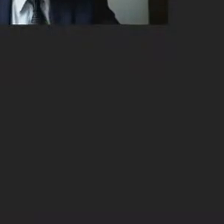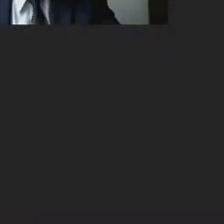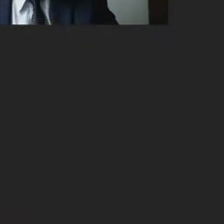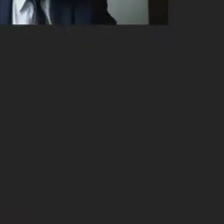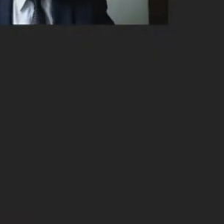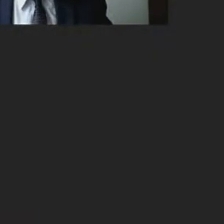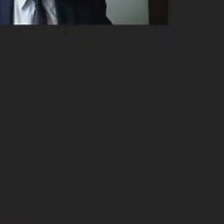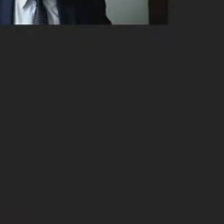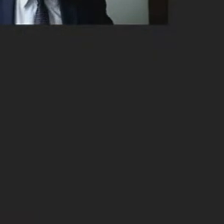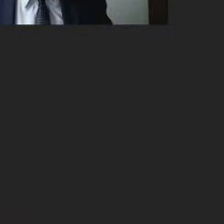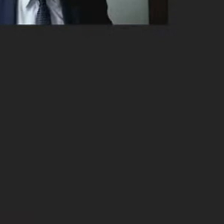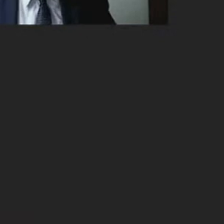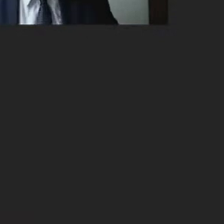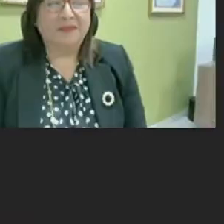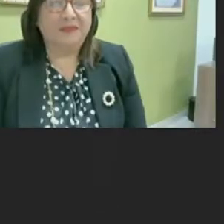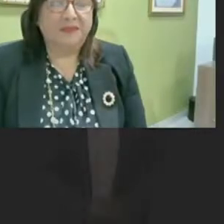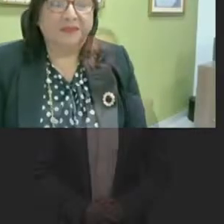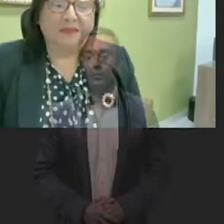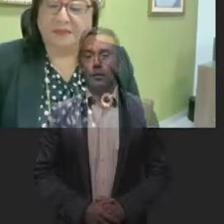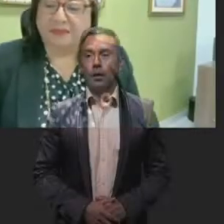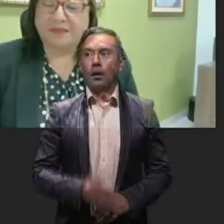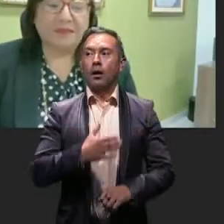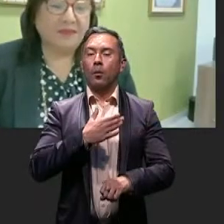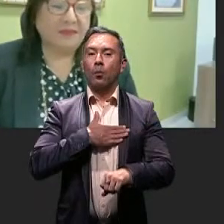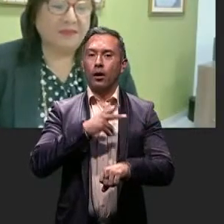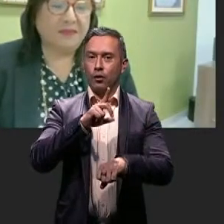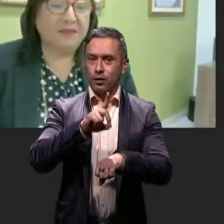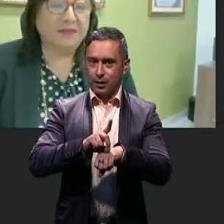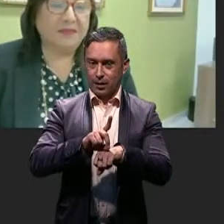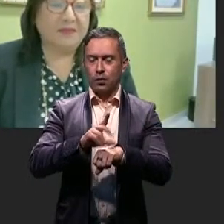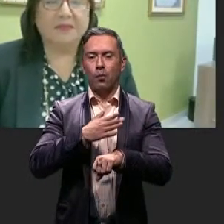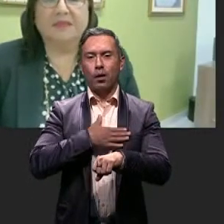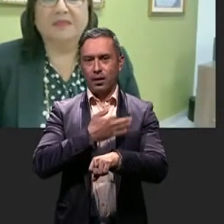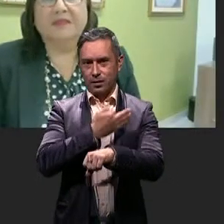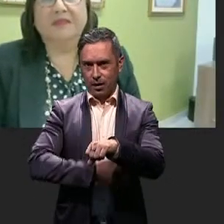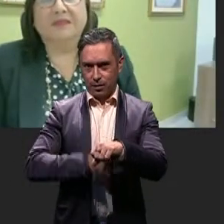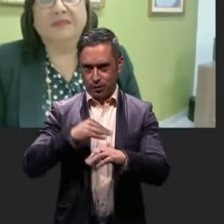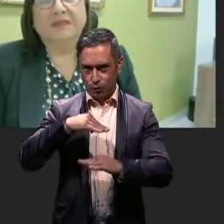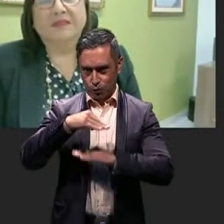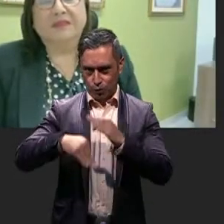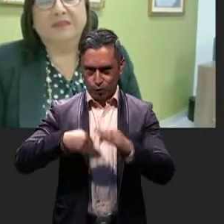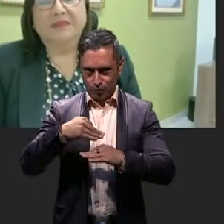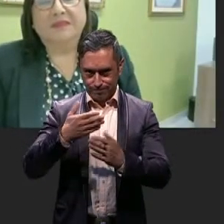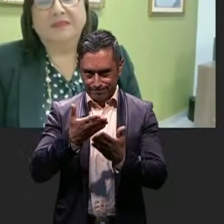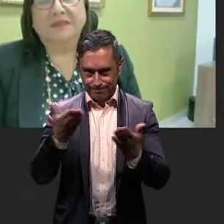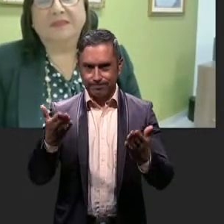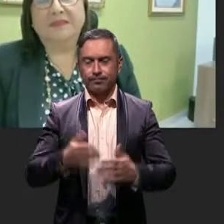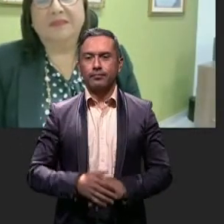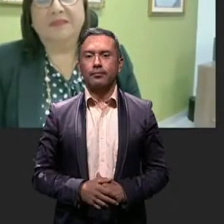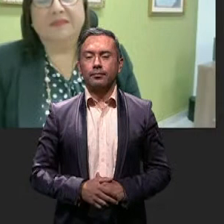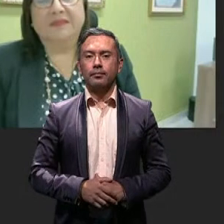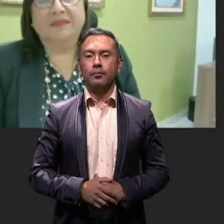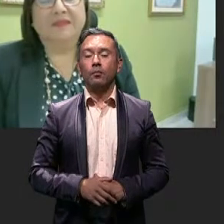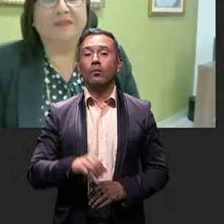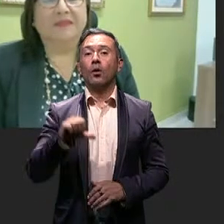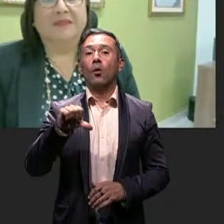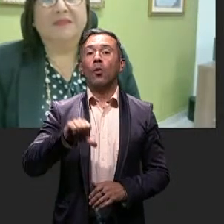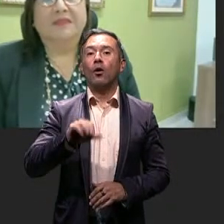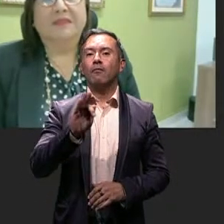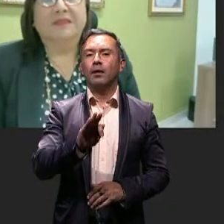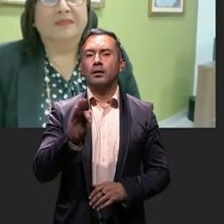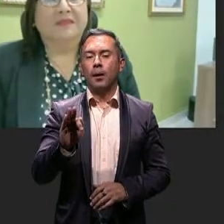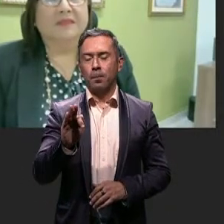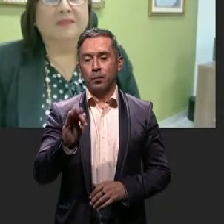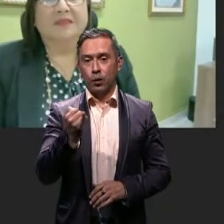Muy buenos días, muy buenas tardes, tengan todos Good ustedes. morning and good afternoon. Hoy es jueves 30 de junio